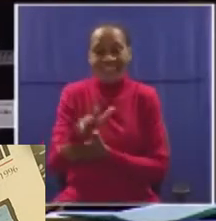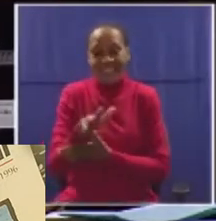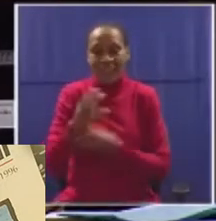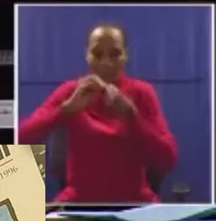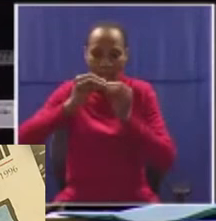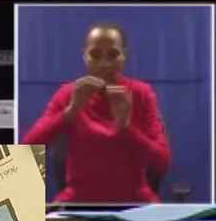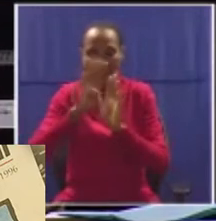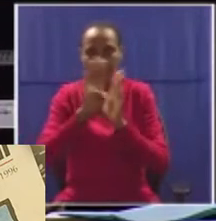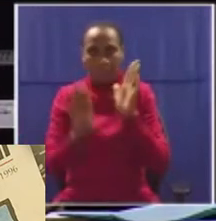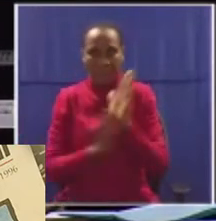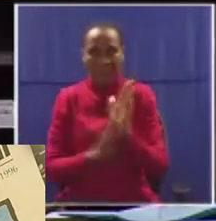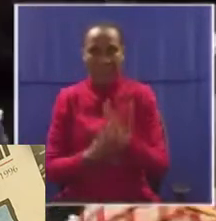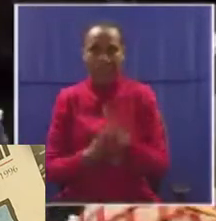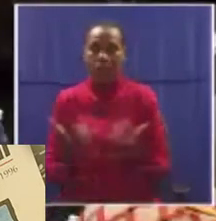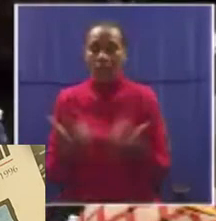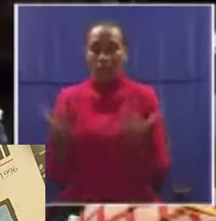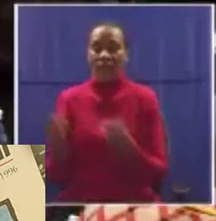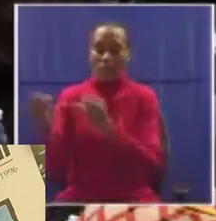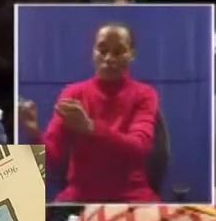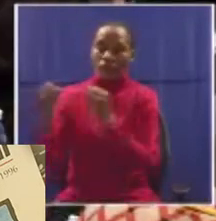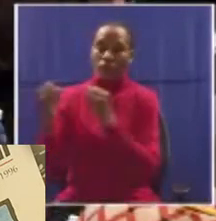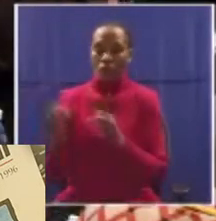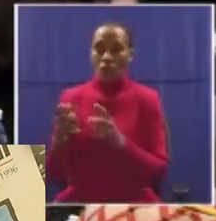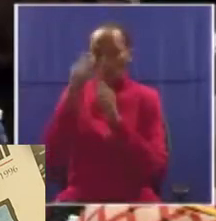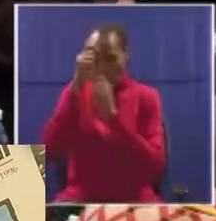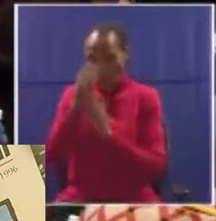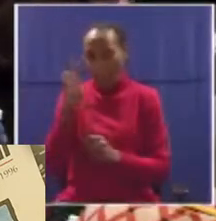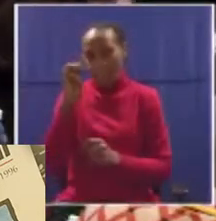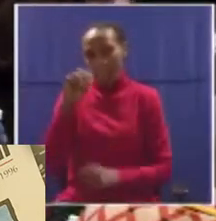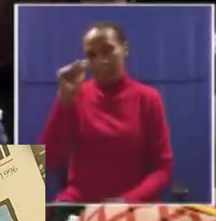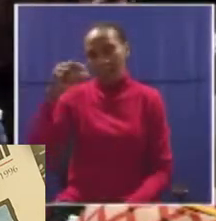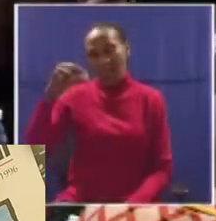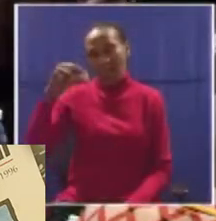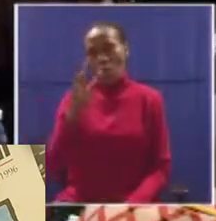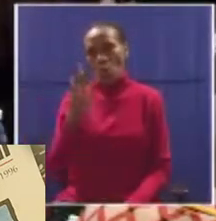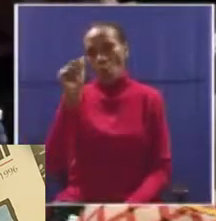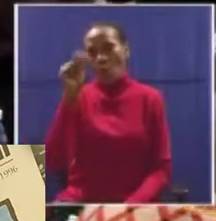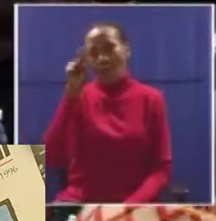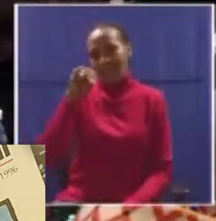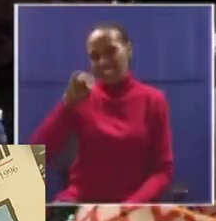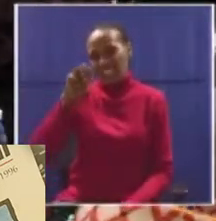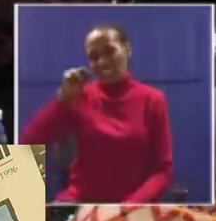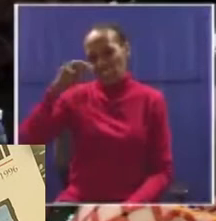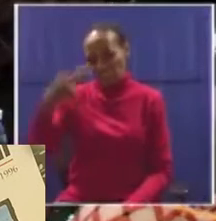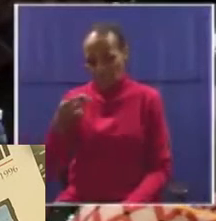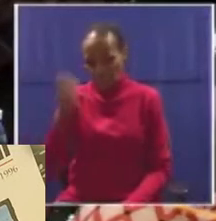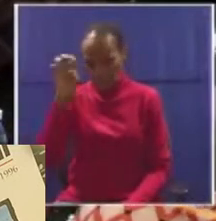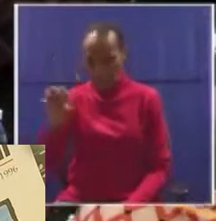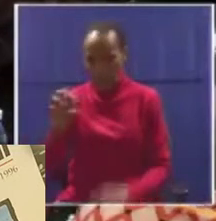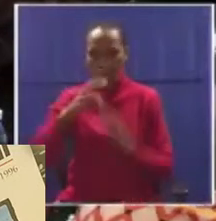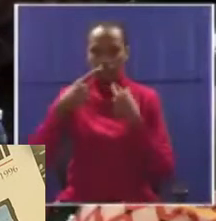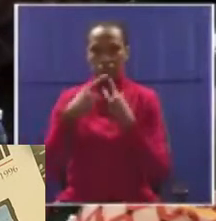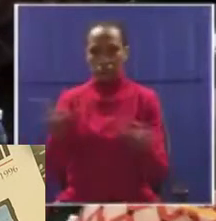bill I now call upon the honorable maguanisha who will introduce the report